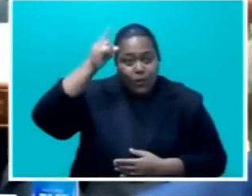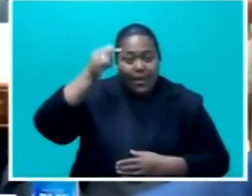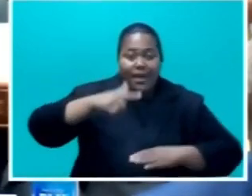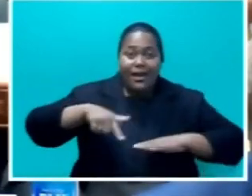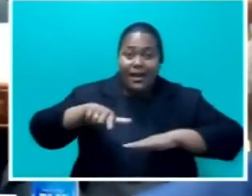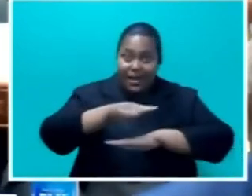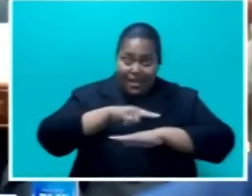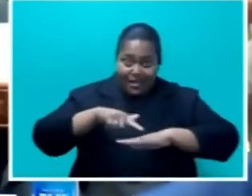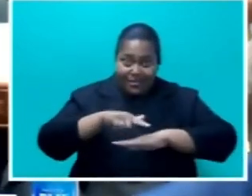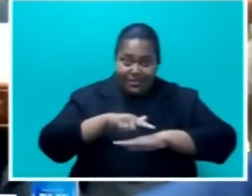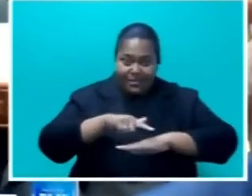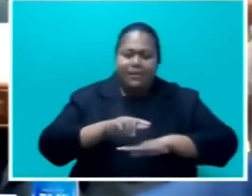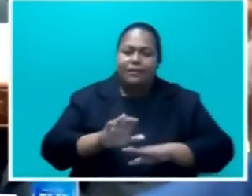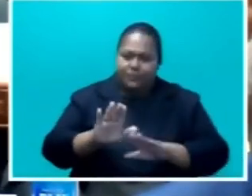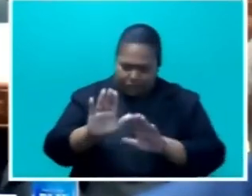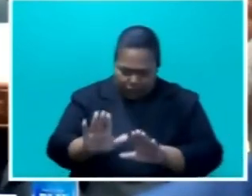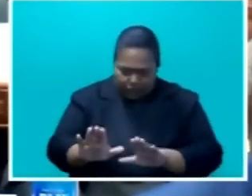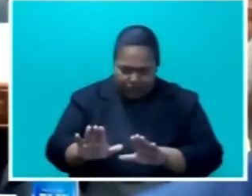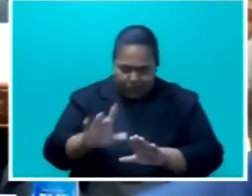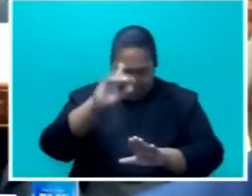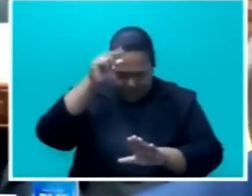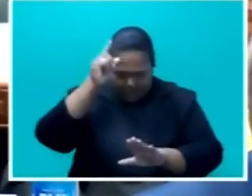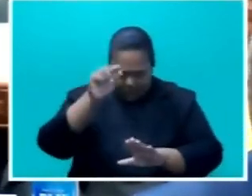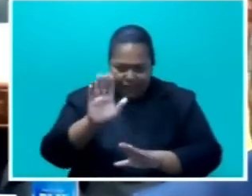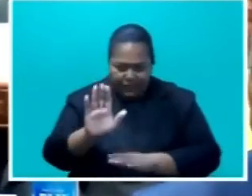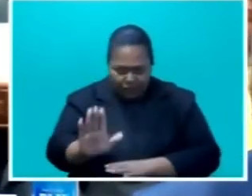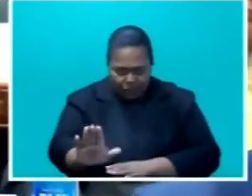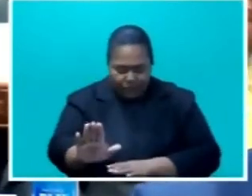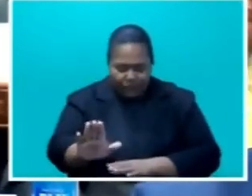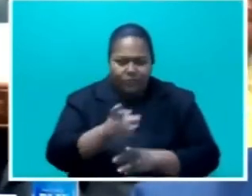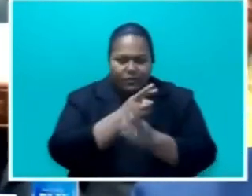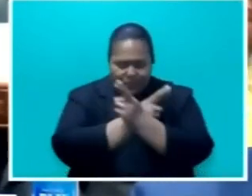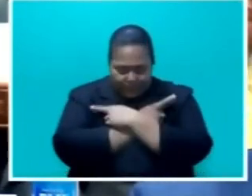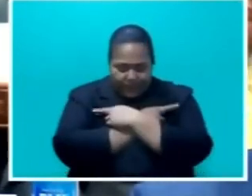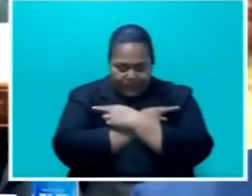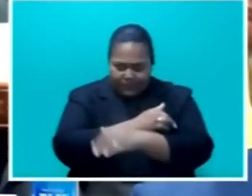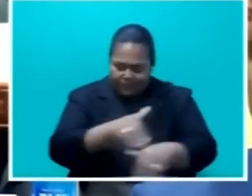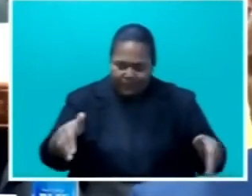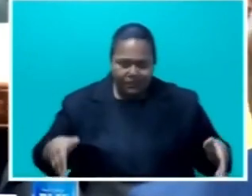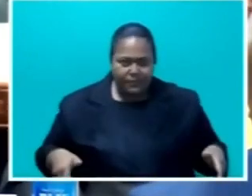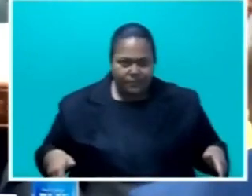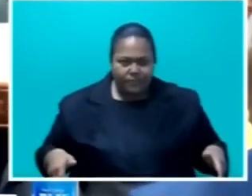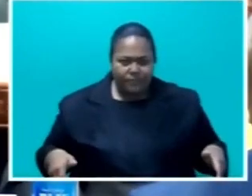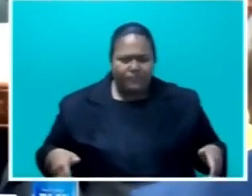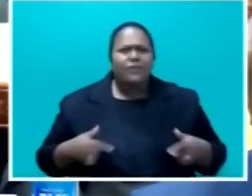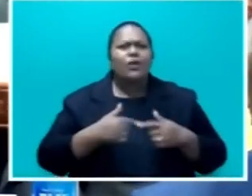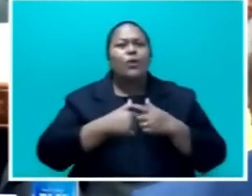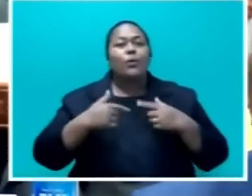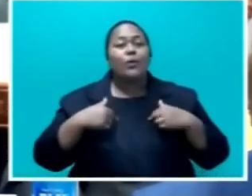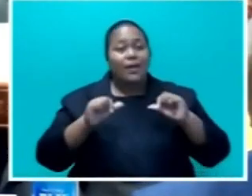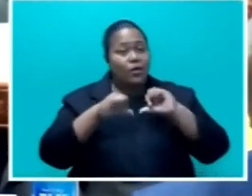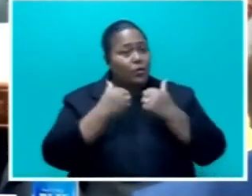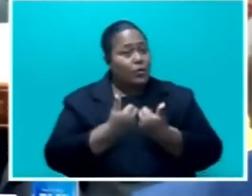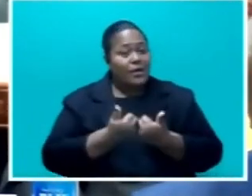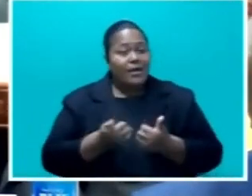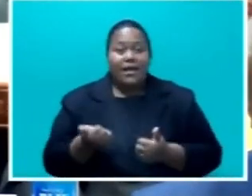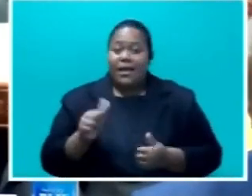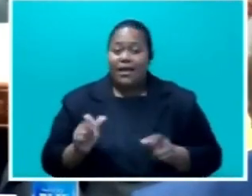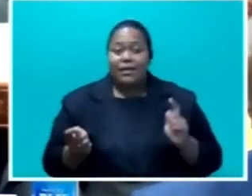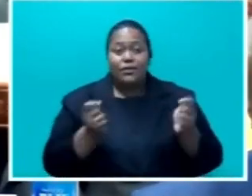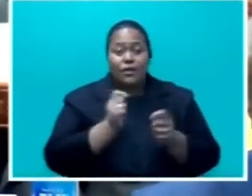are matters for the iTaukei. We agree that any changes to laws affecting iTaukei